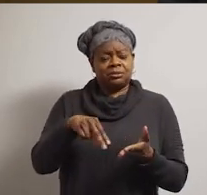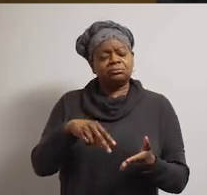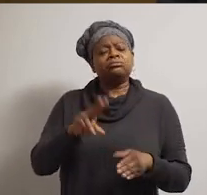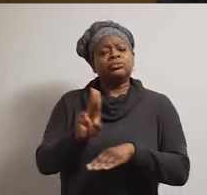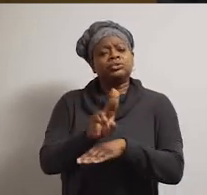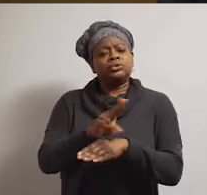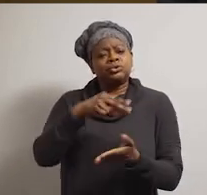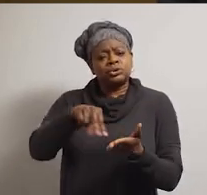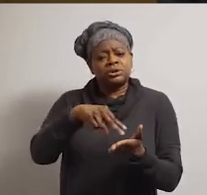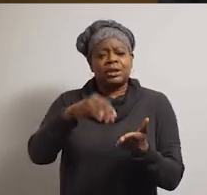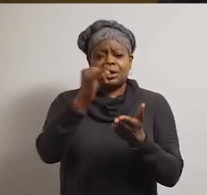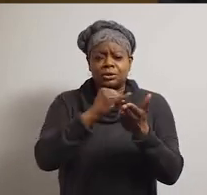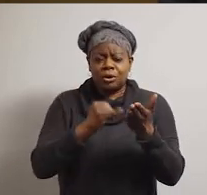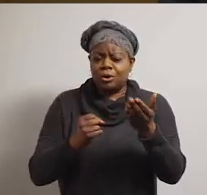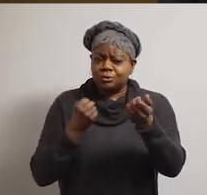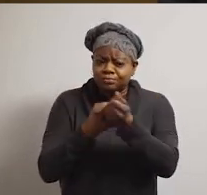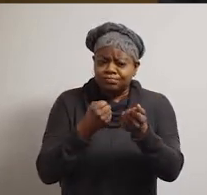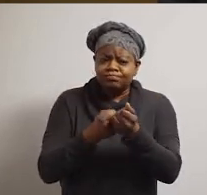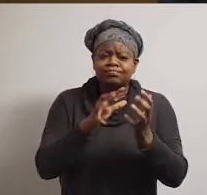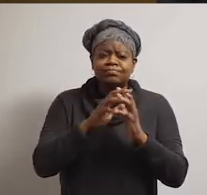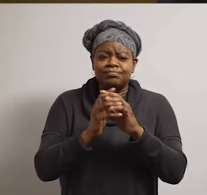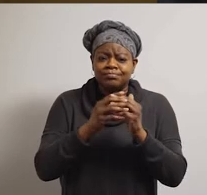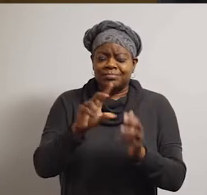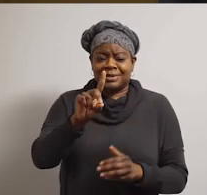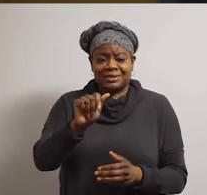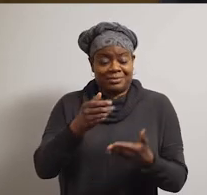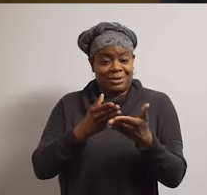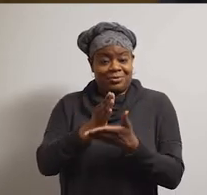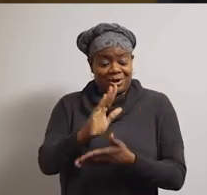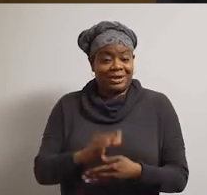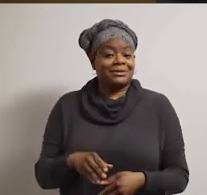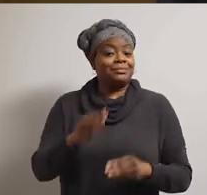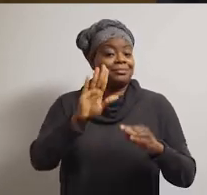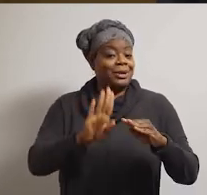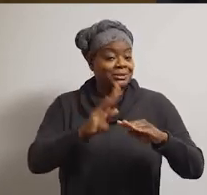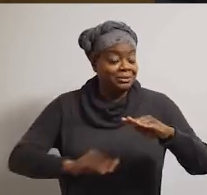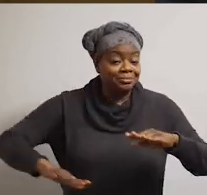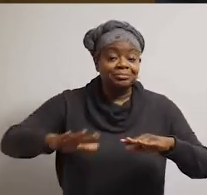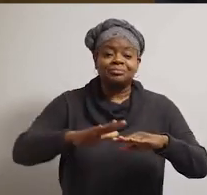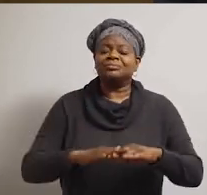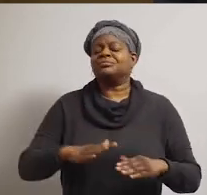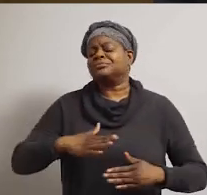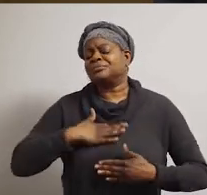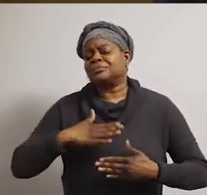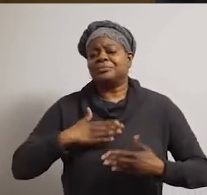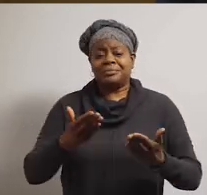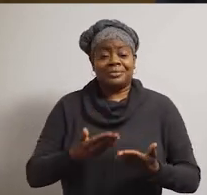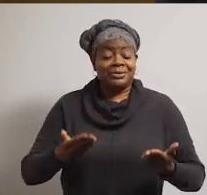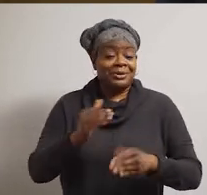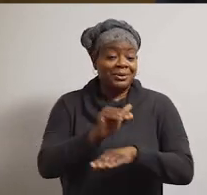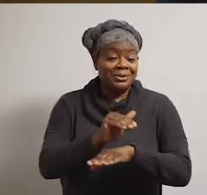overall as a tool to promote intersectional disability rights in the greater Boston area and beyond. We're so happy to be here with you tonight